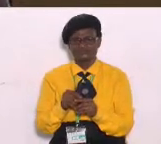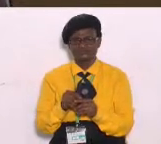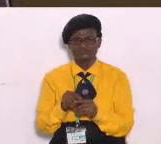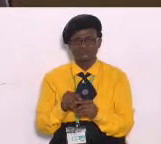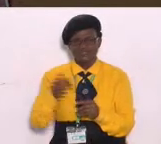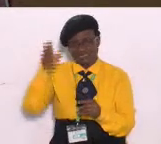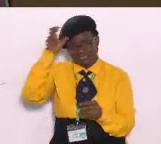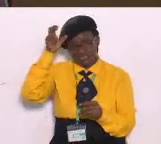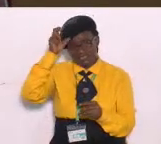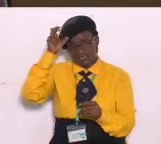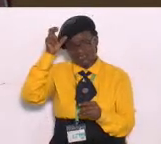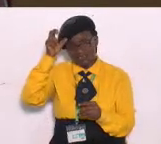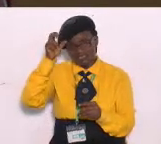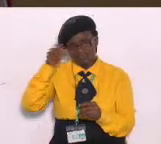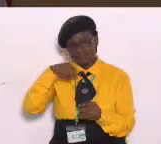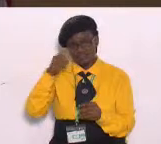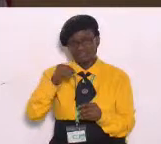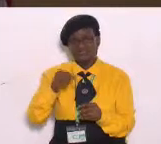Satan said to Gehazi,